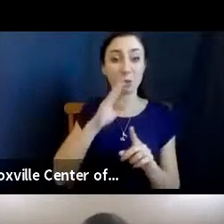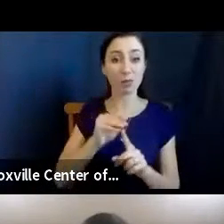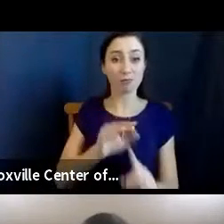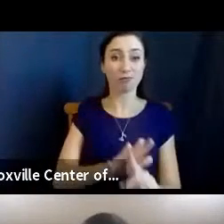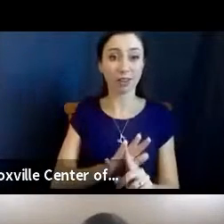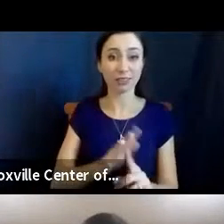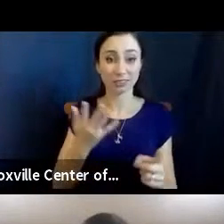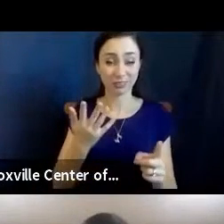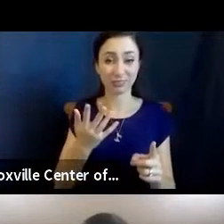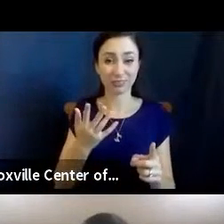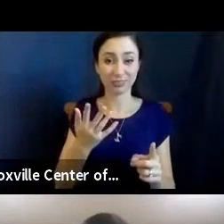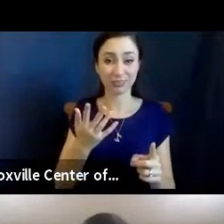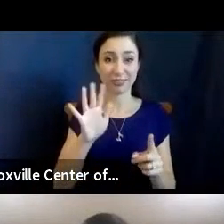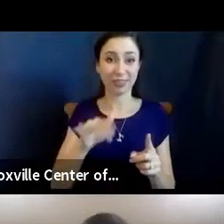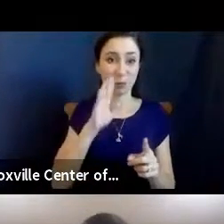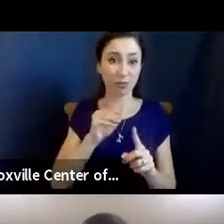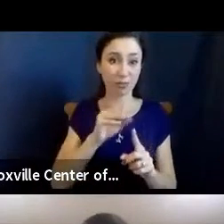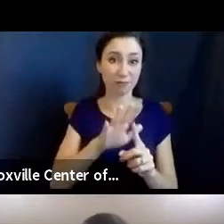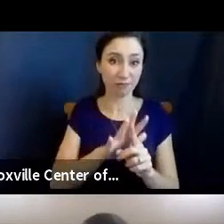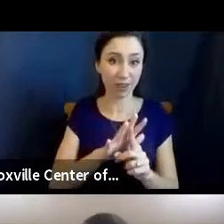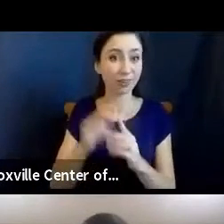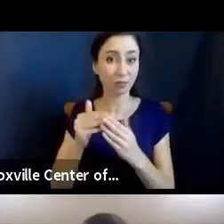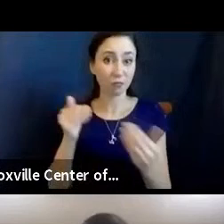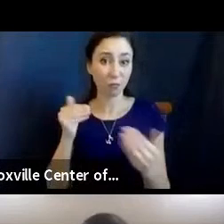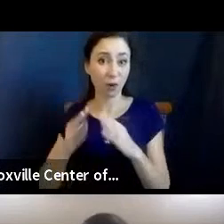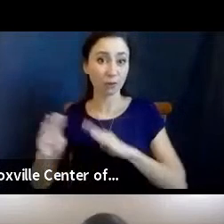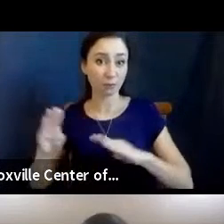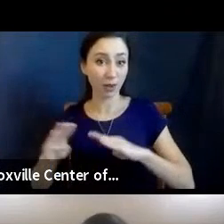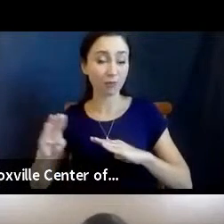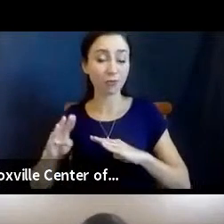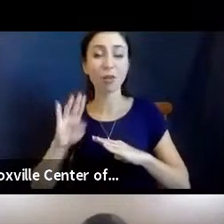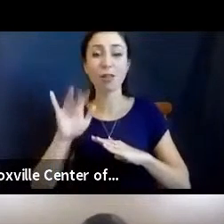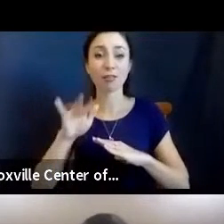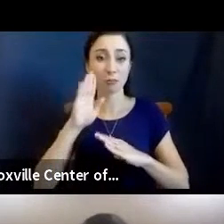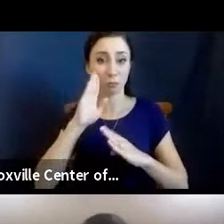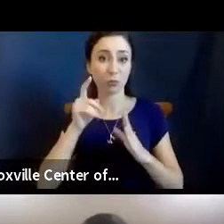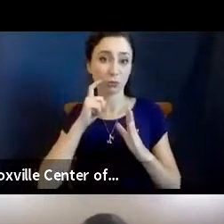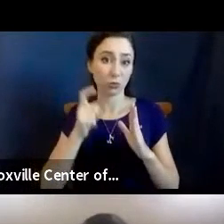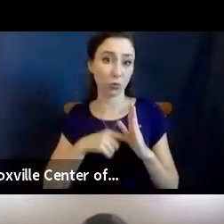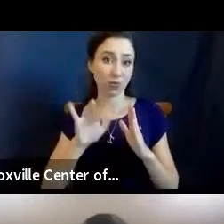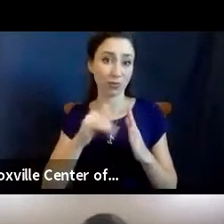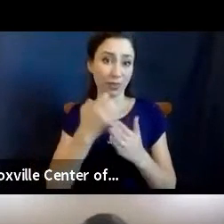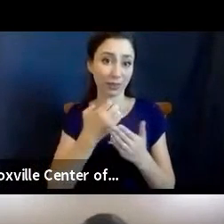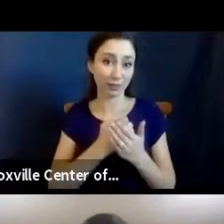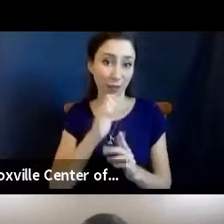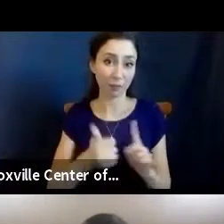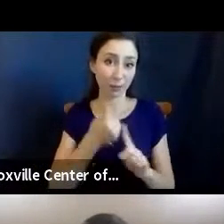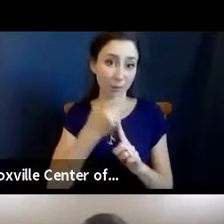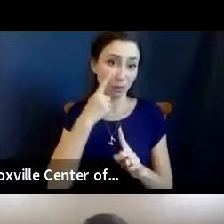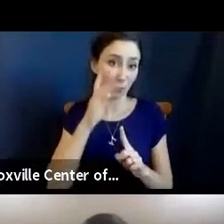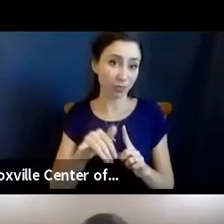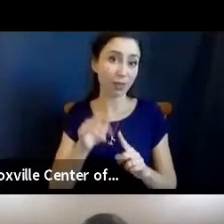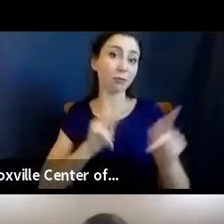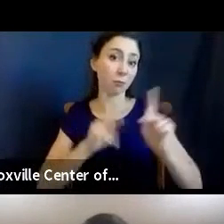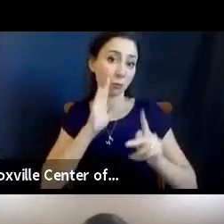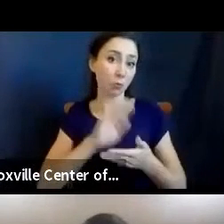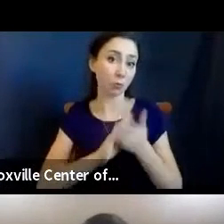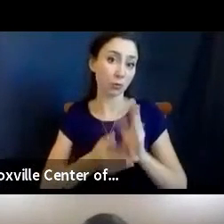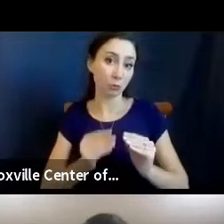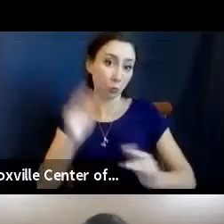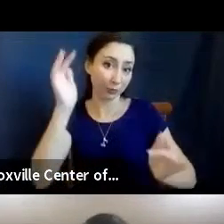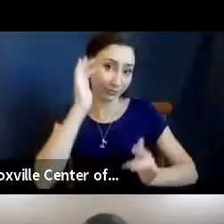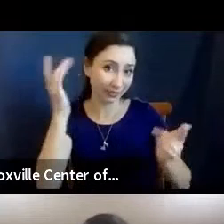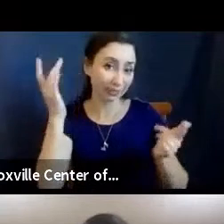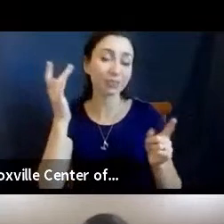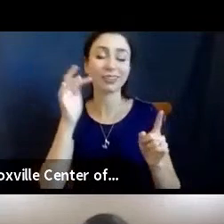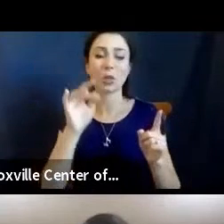subsequently affect avoidance behaviors and will yield ripple effects in that economic impact. And that much we do know. It's about the magnitudes